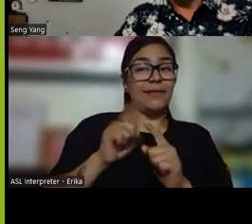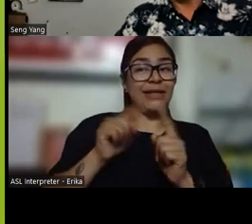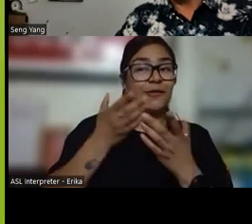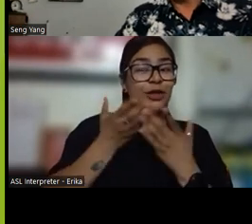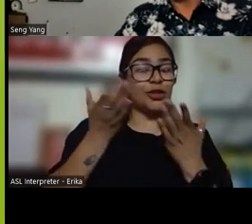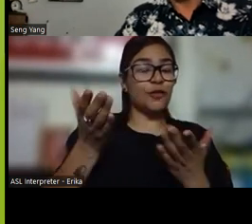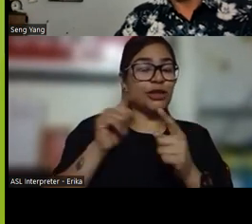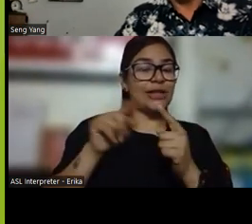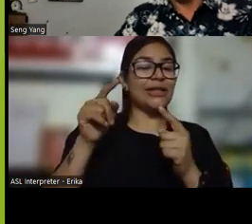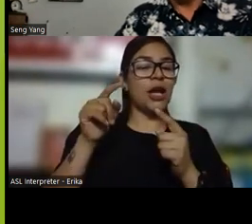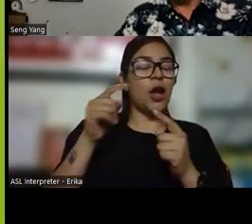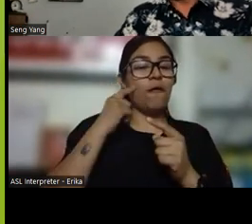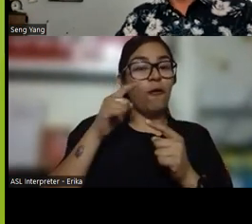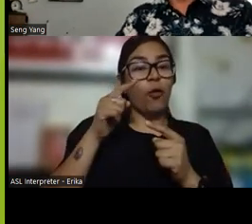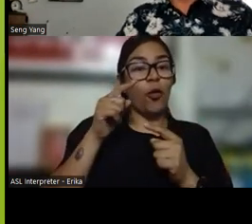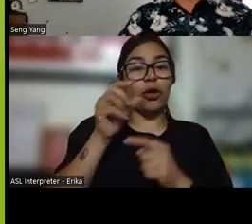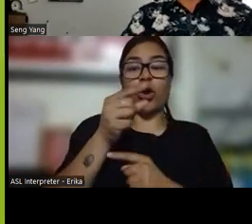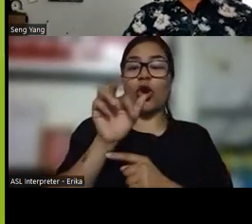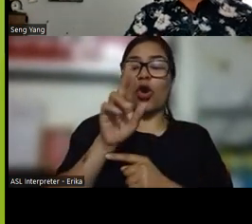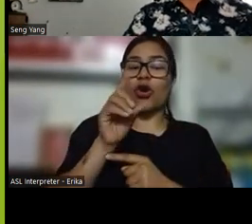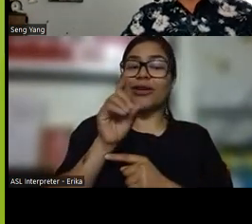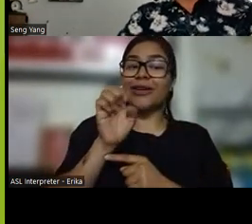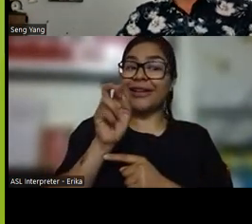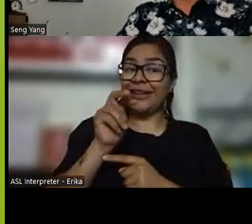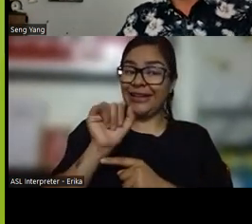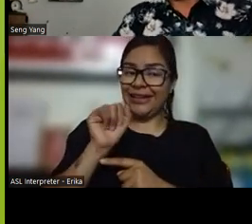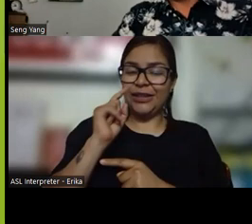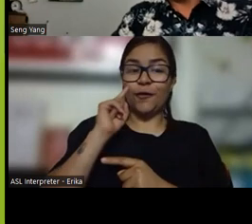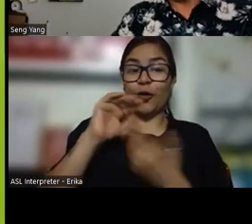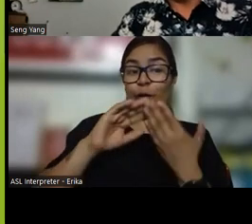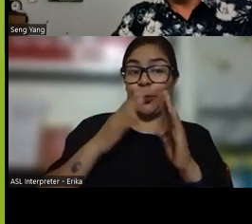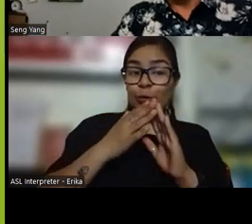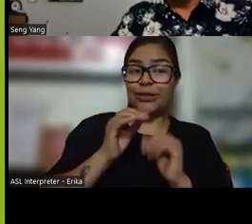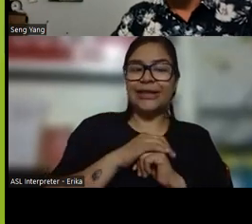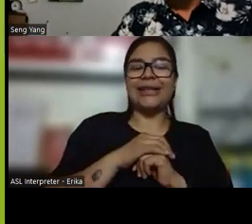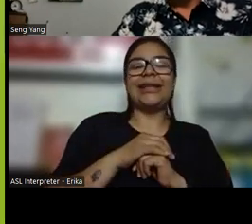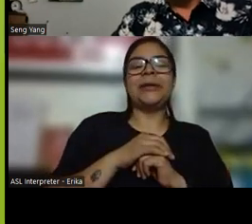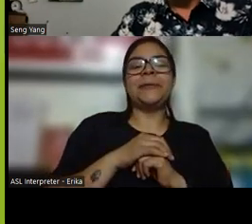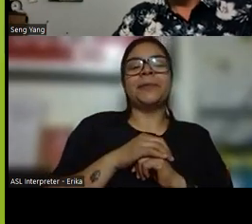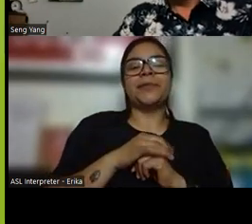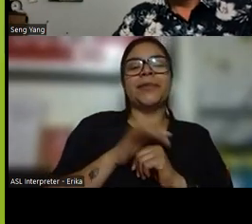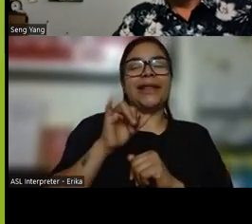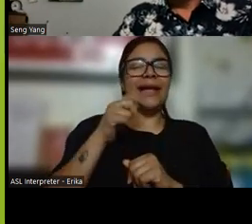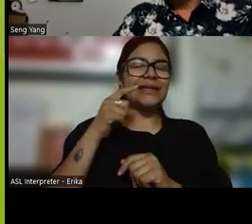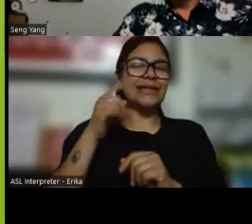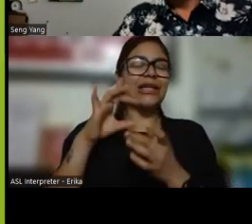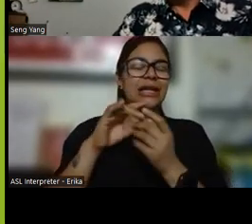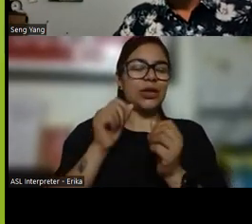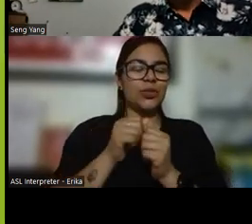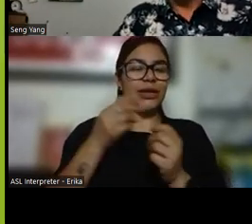also other places as well. A community garden is a expertise, as I mentioned earlier, and that's their